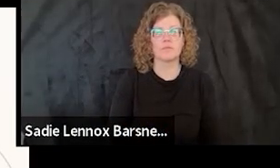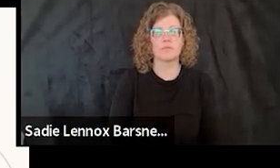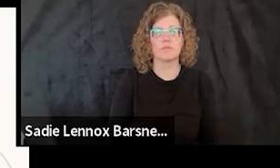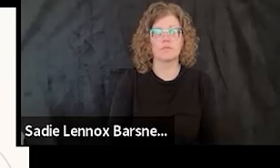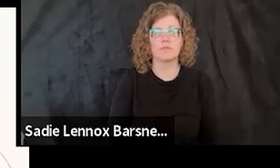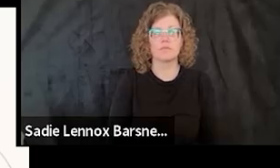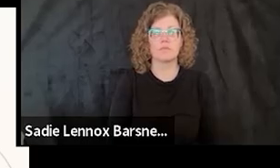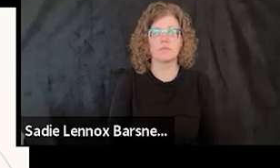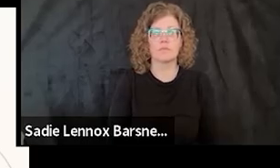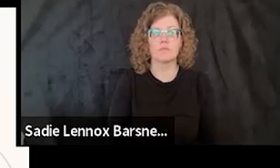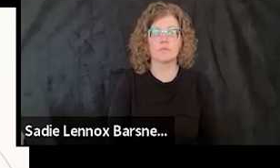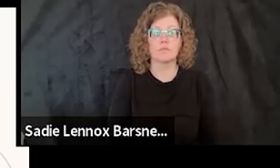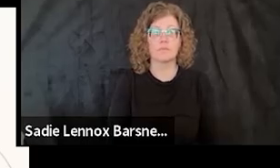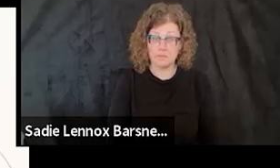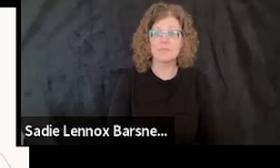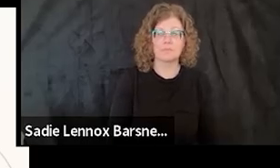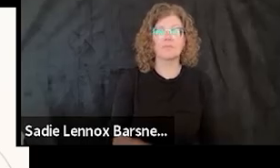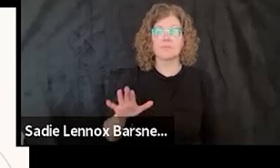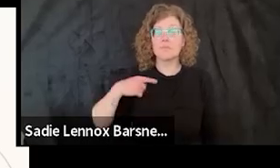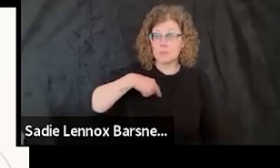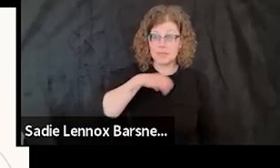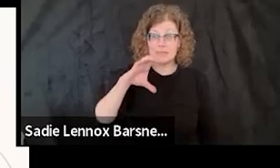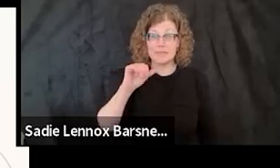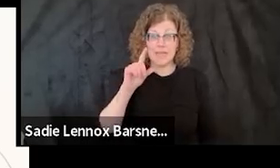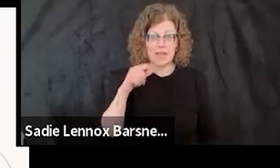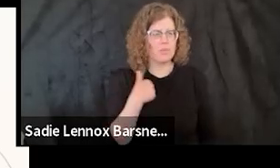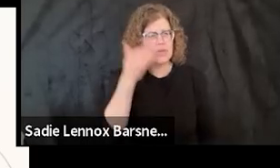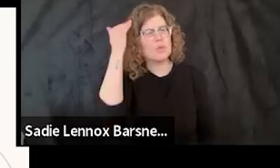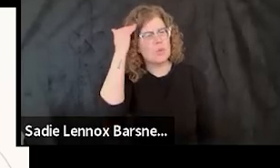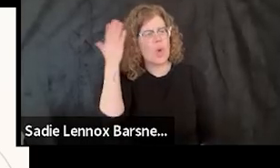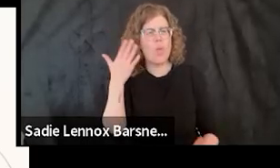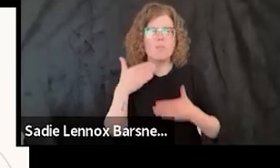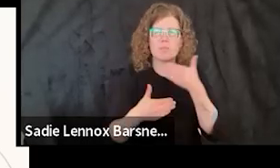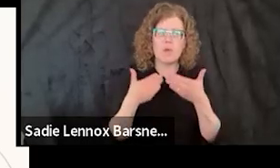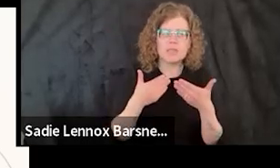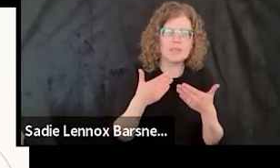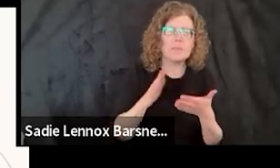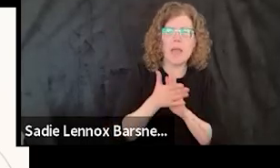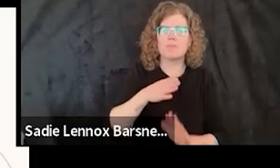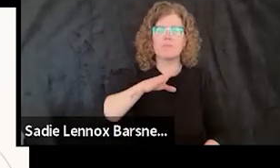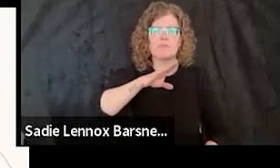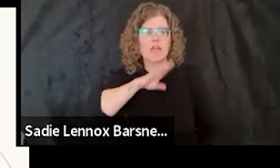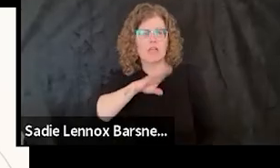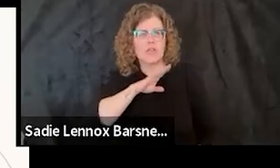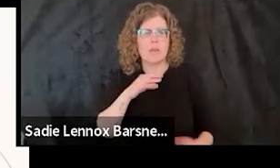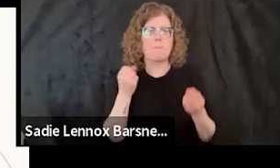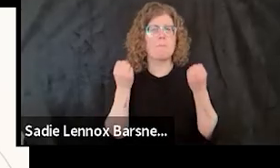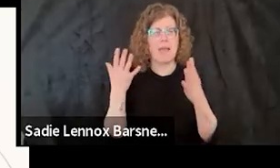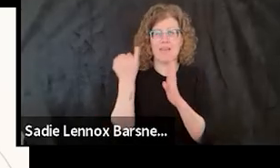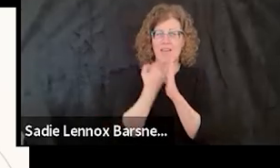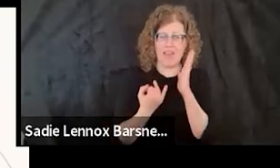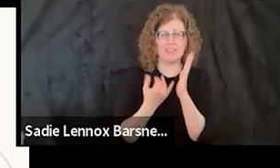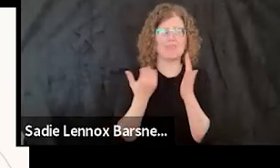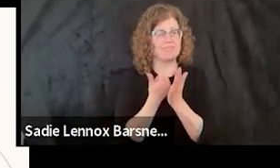We understand that our programs and processes create barriers to access for many artists and organizations who want to